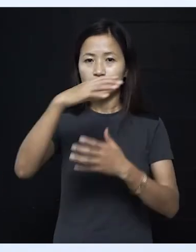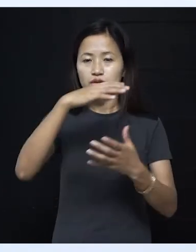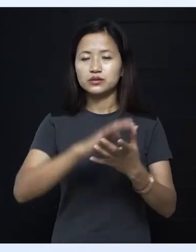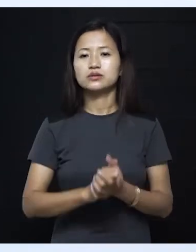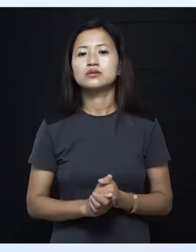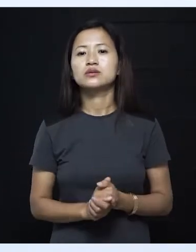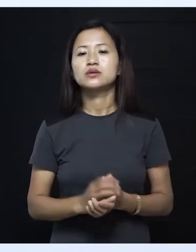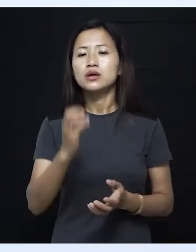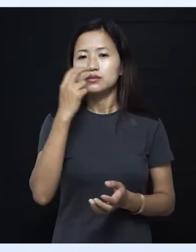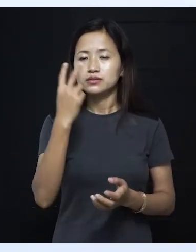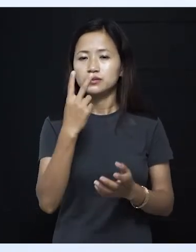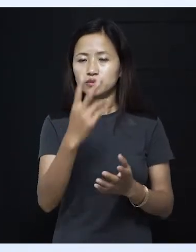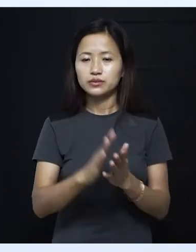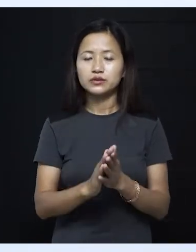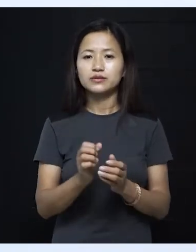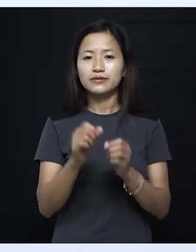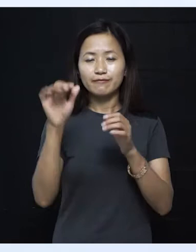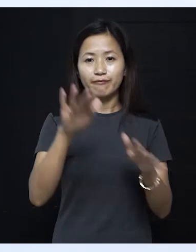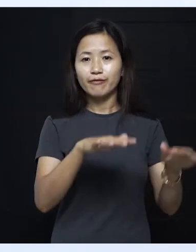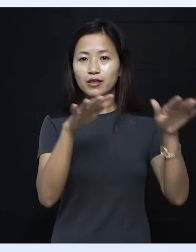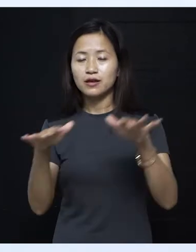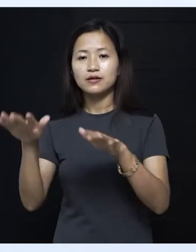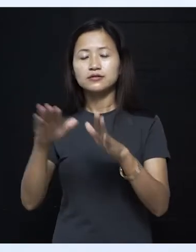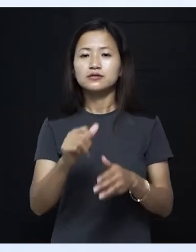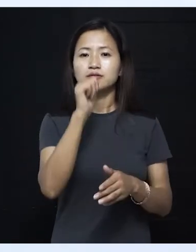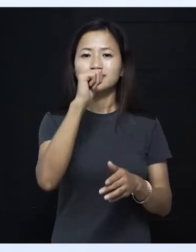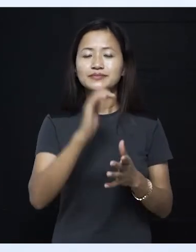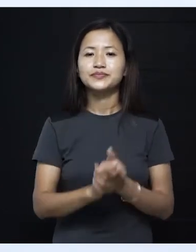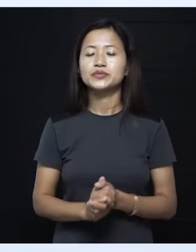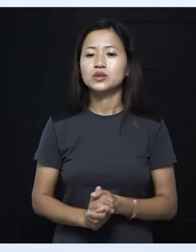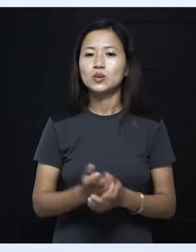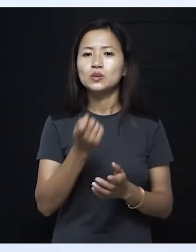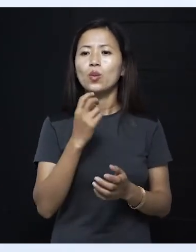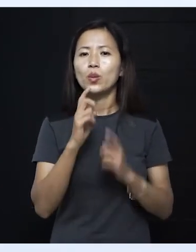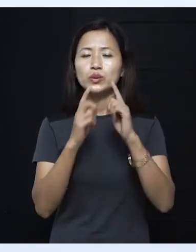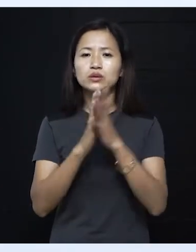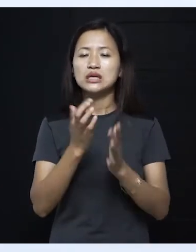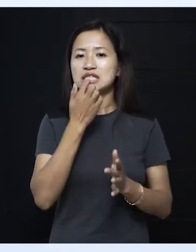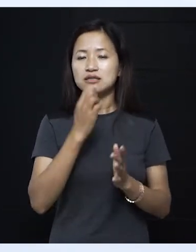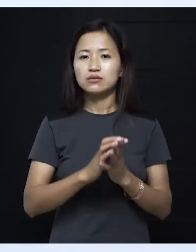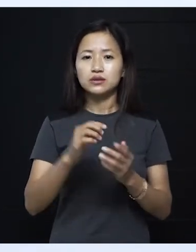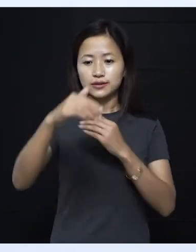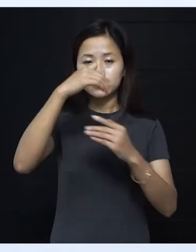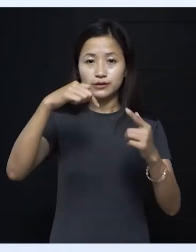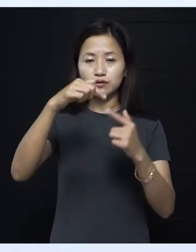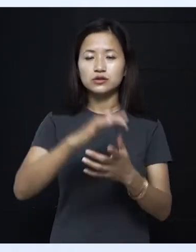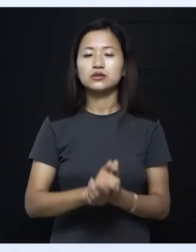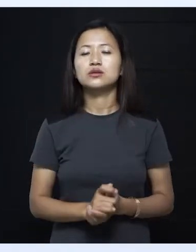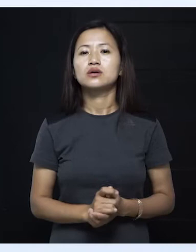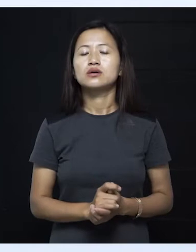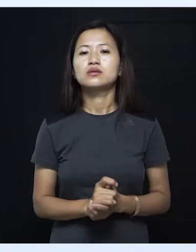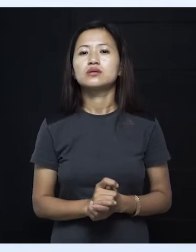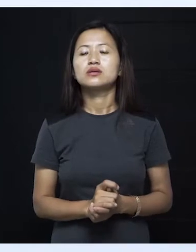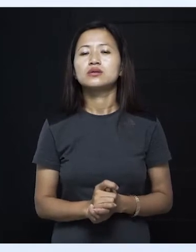the Operation Flood, okay. And here, when we talk about White Revolution, okay, White Revolution means we are